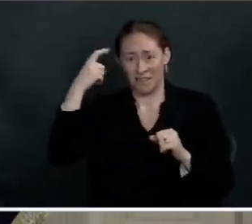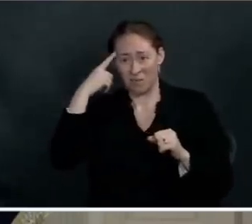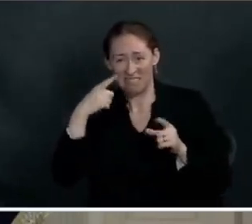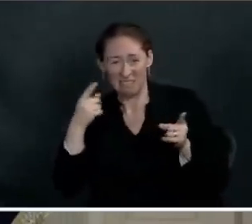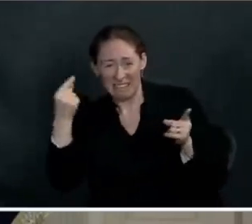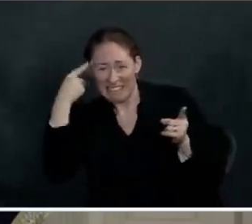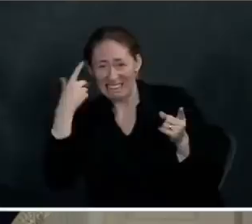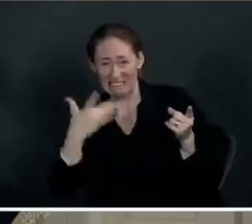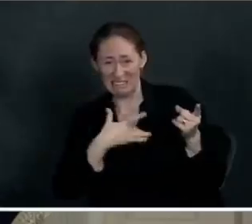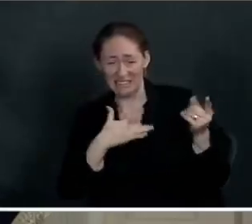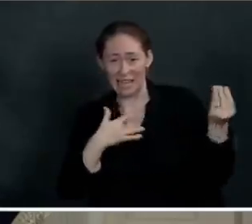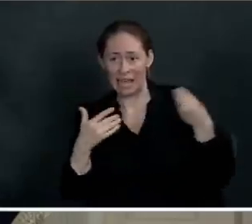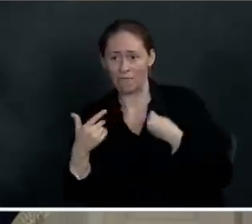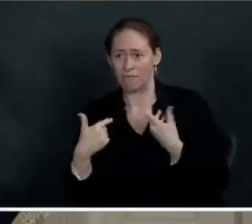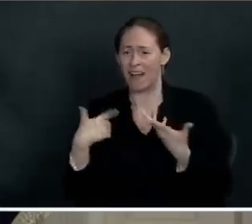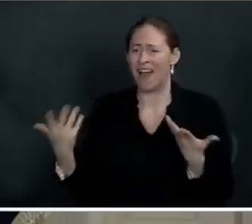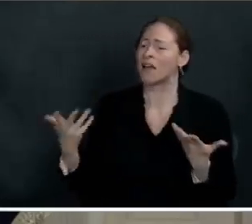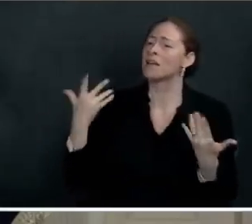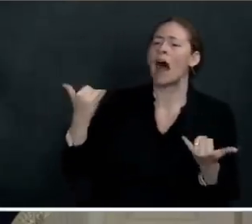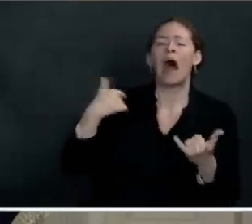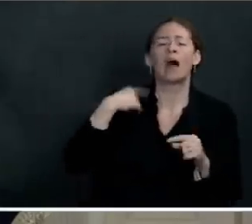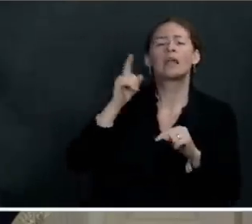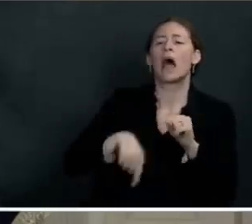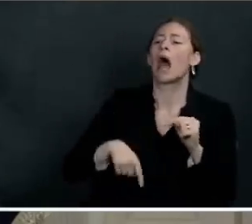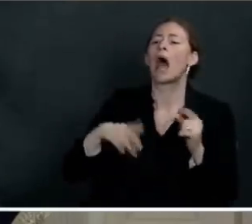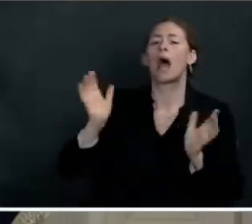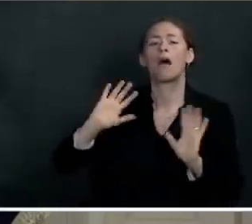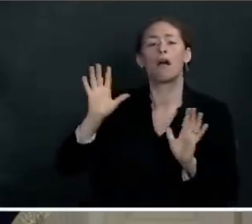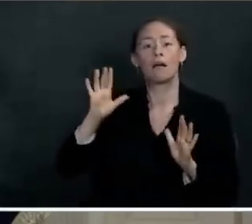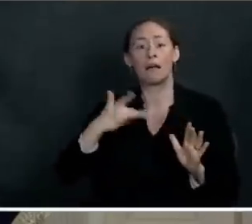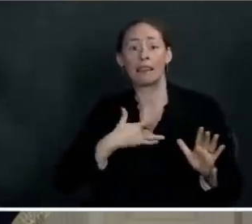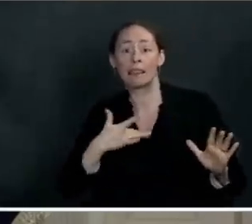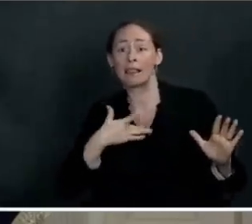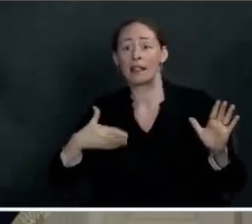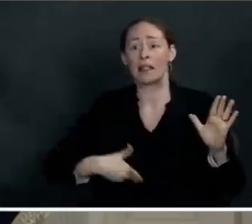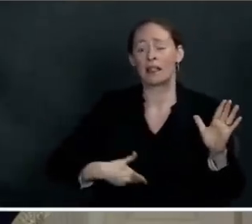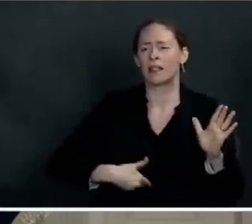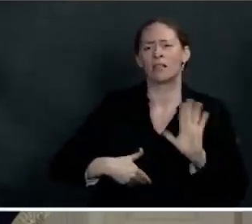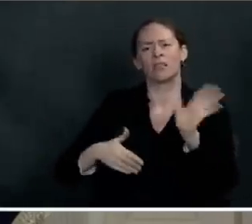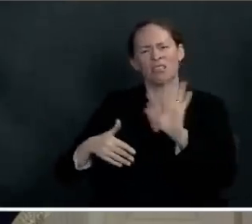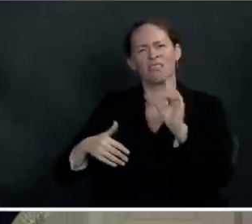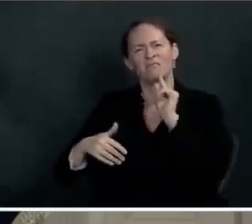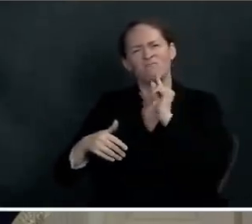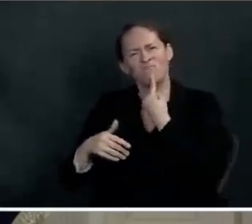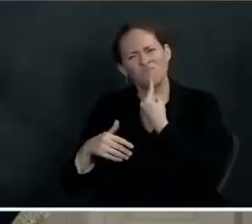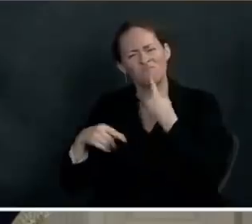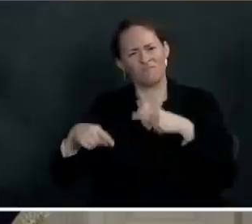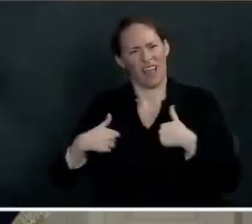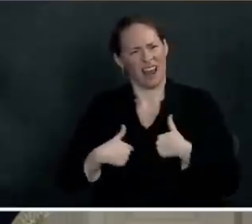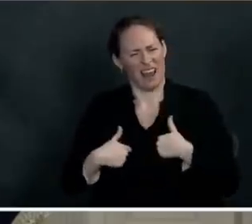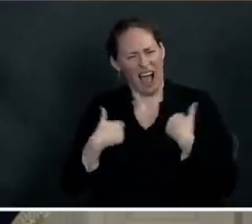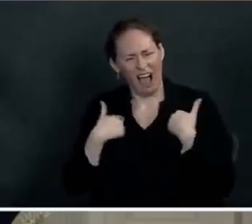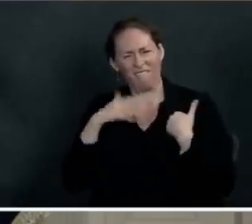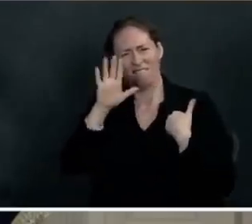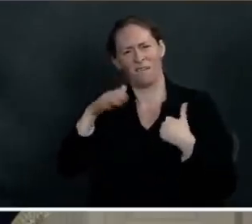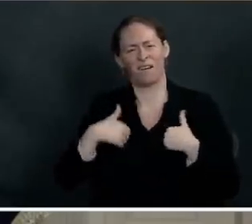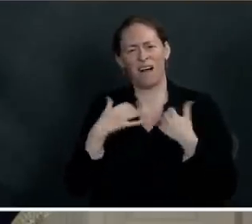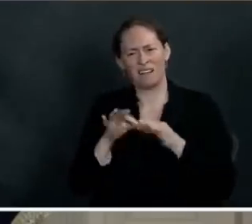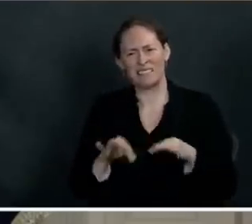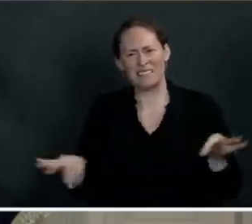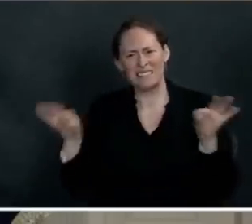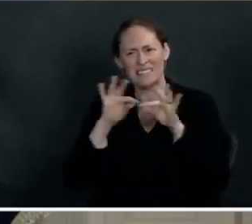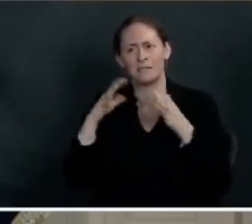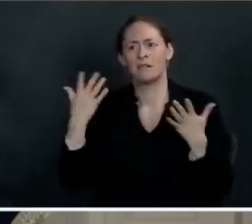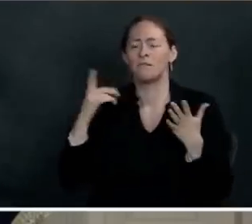unacceptable. The lives are at stake here. From this week forward, God willing, we'll ensure that